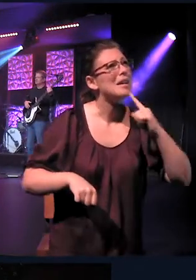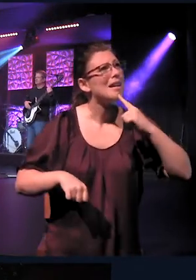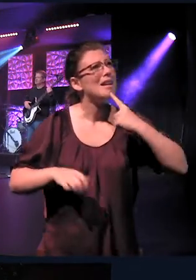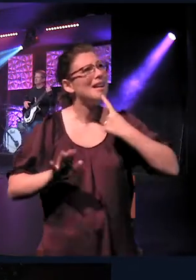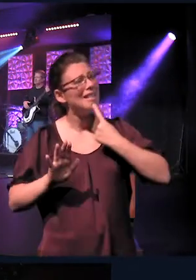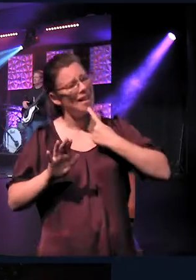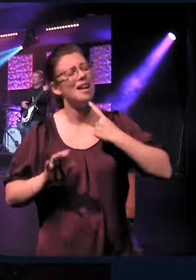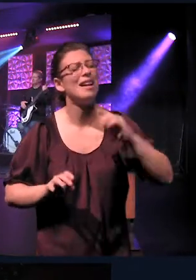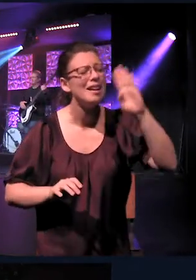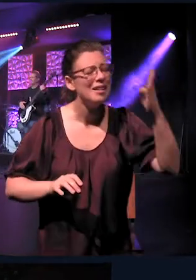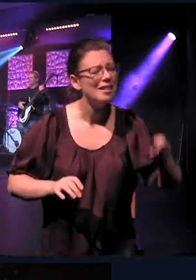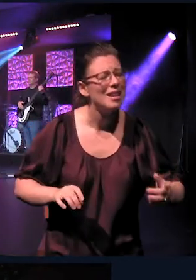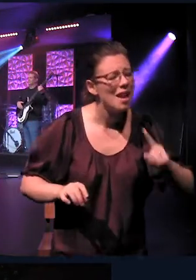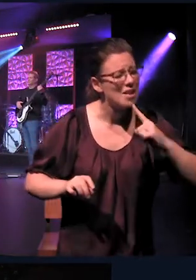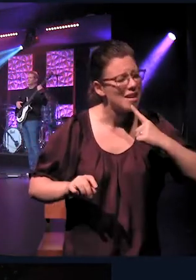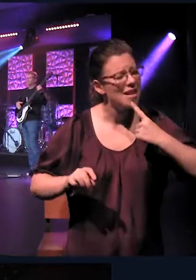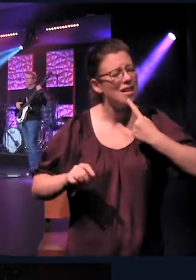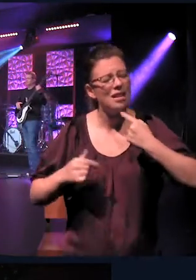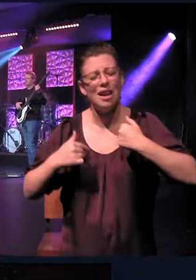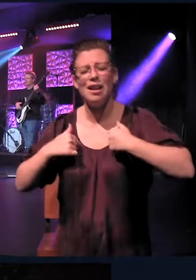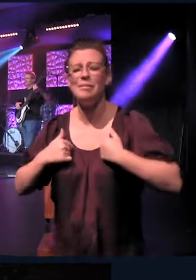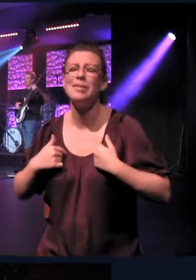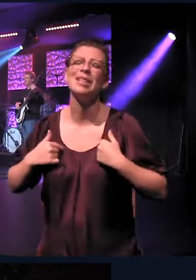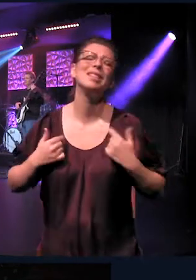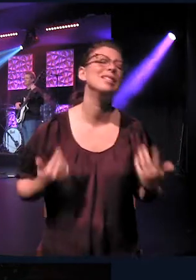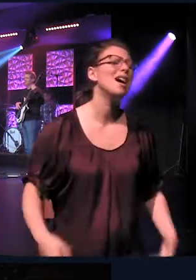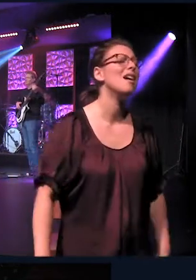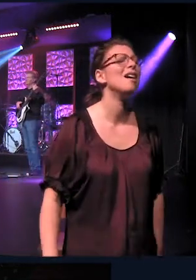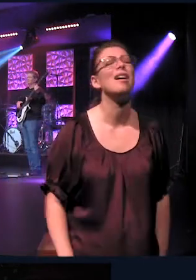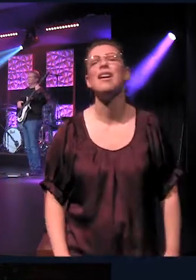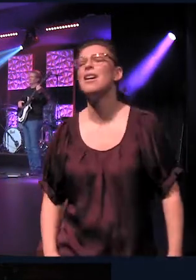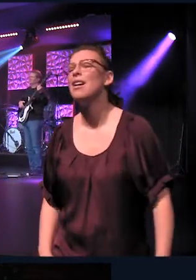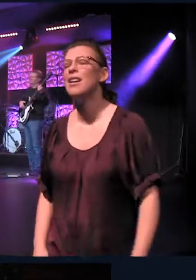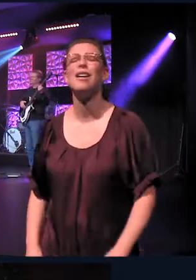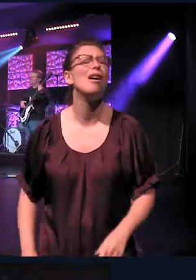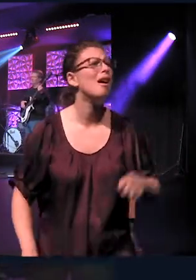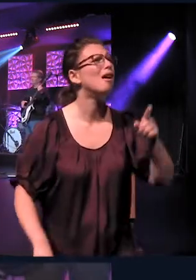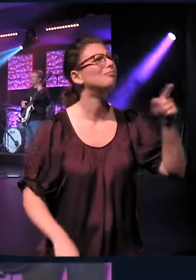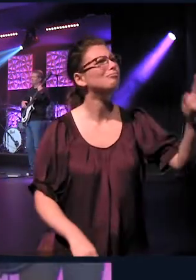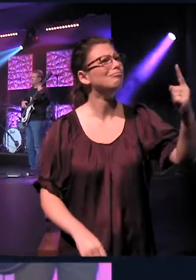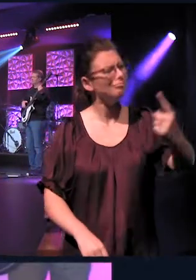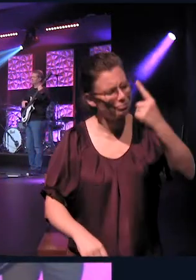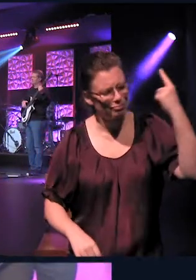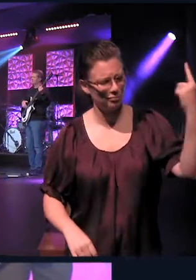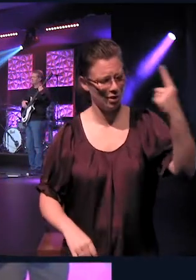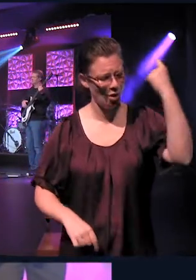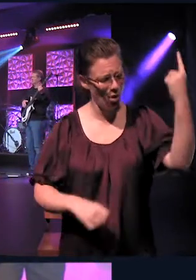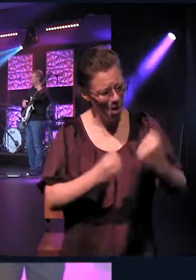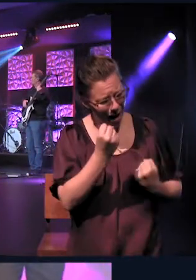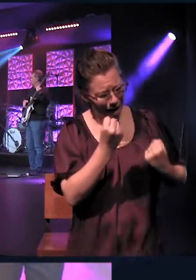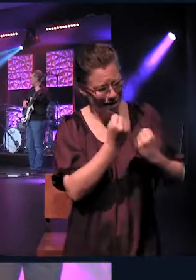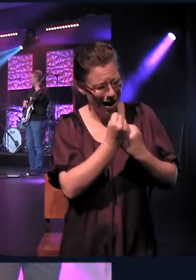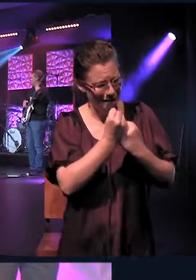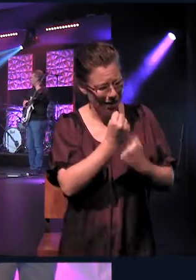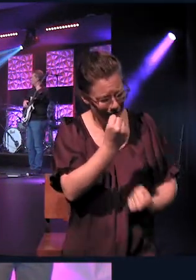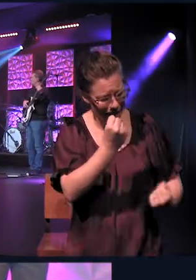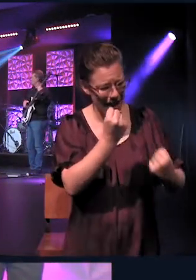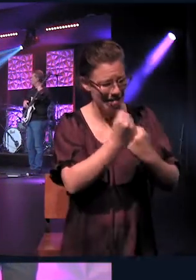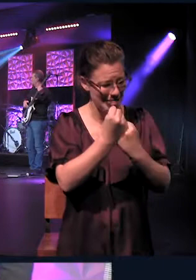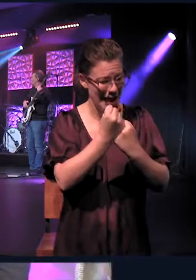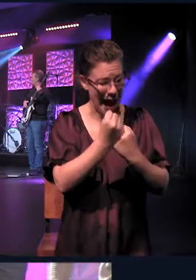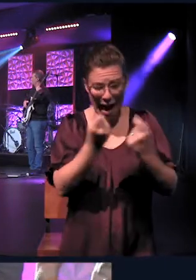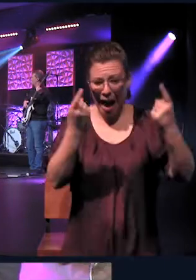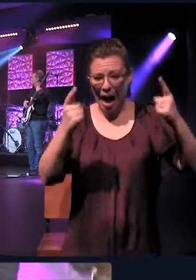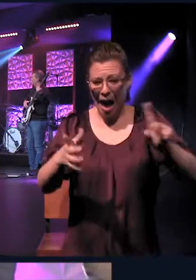You're never gonna let, you're never gonna let me down. You're a faithful God. You're never